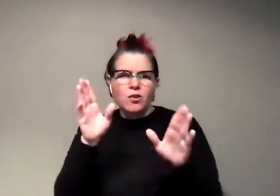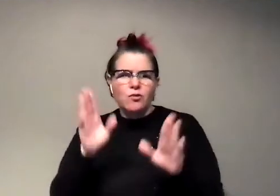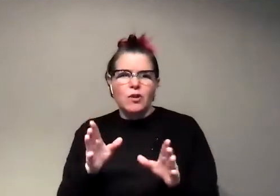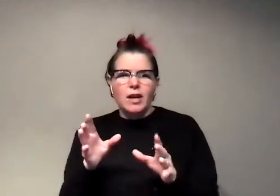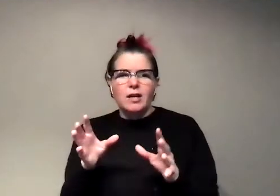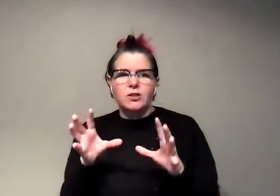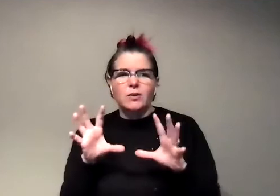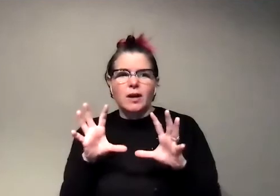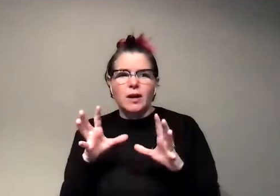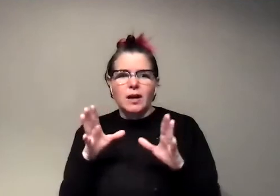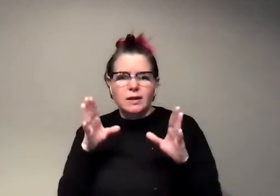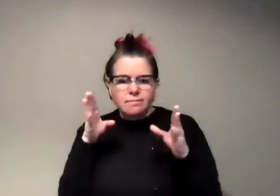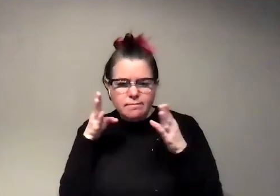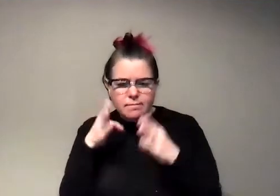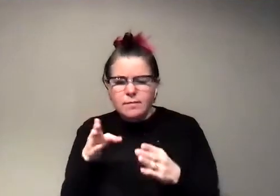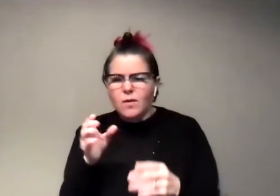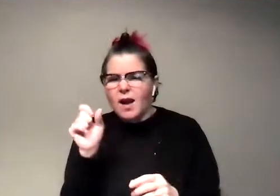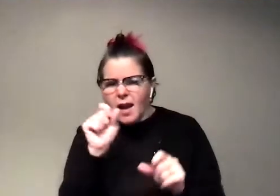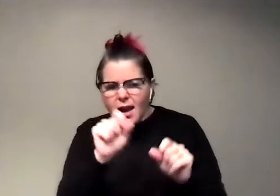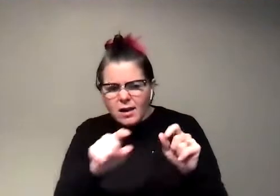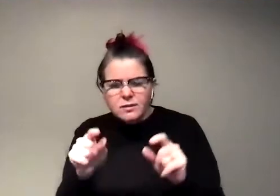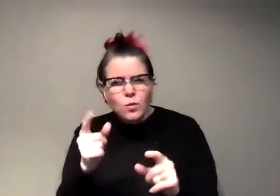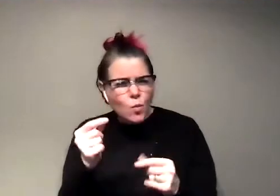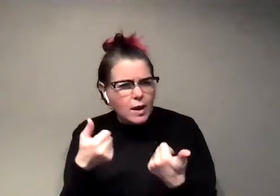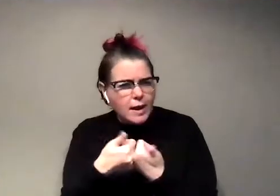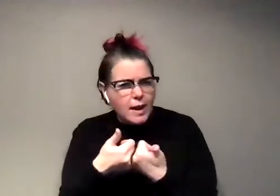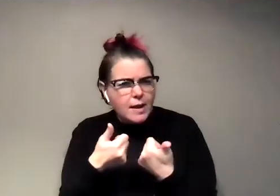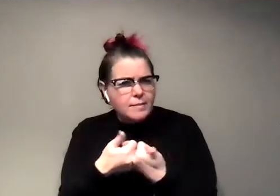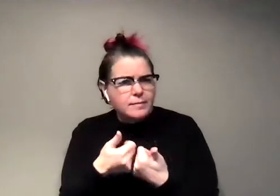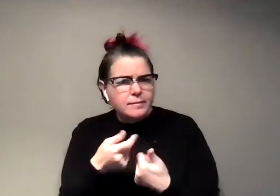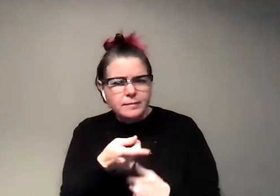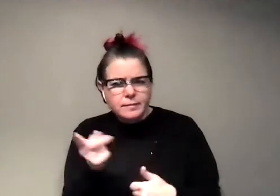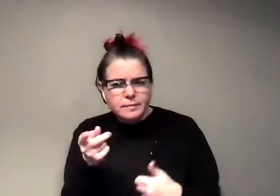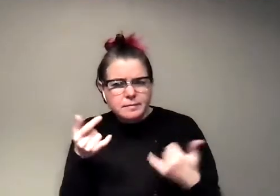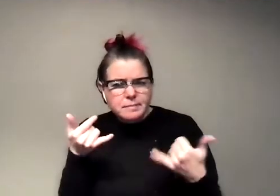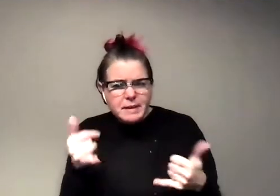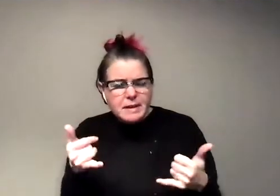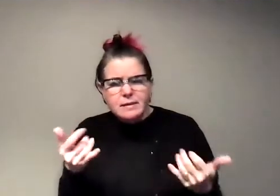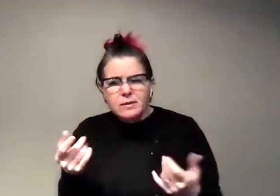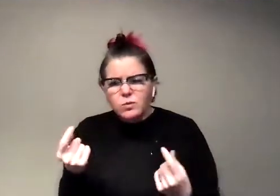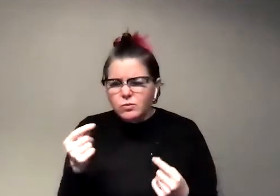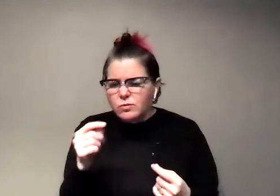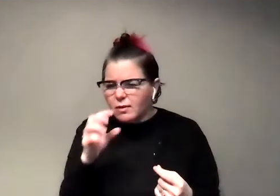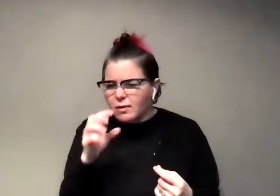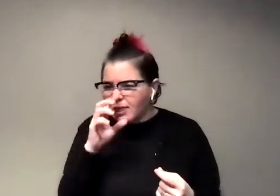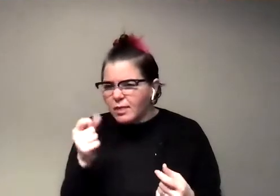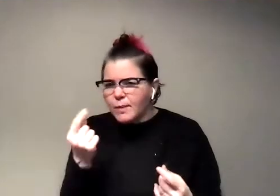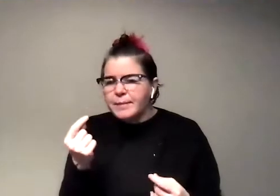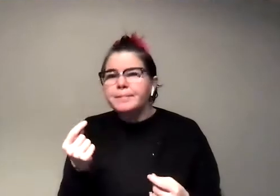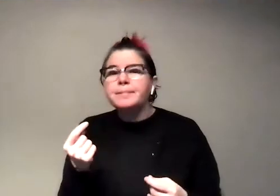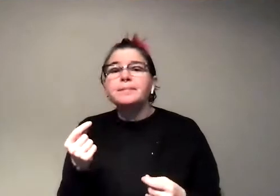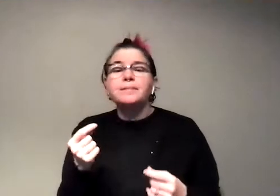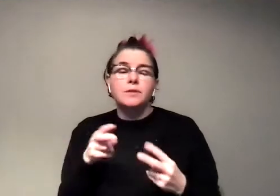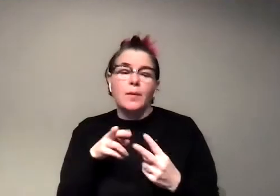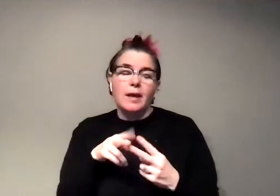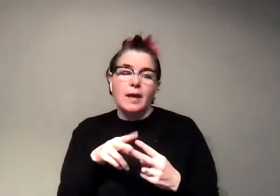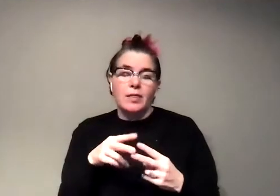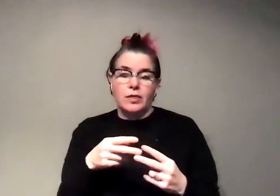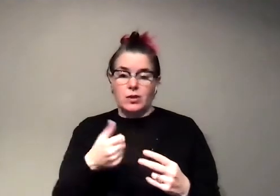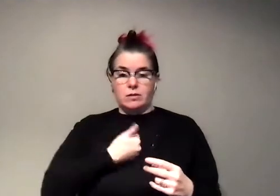is like ask what games that they're like that they are playing, and then either play them